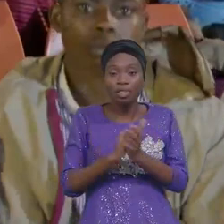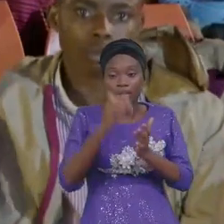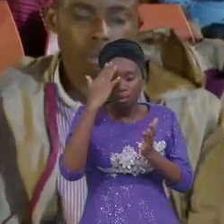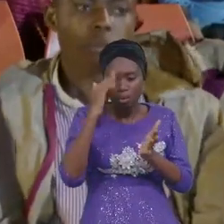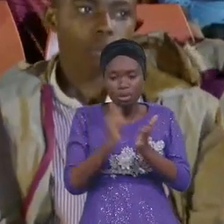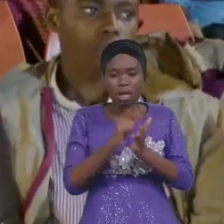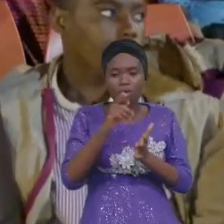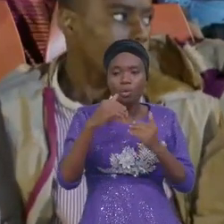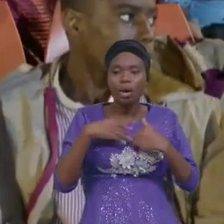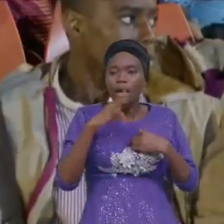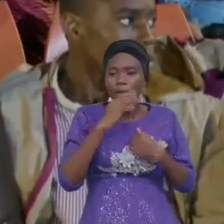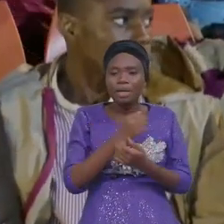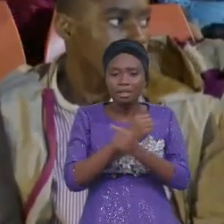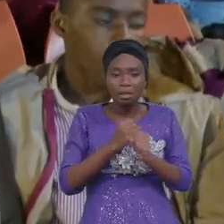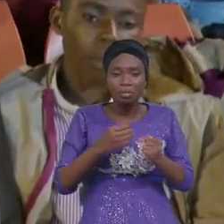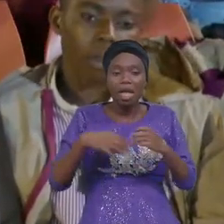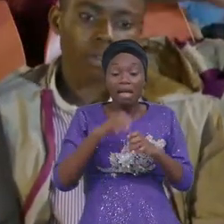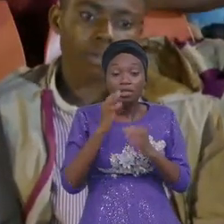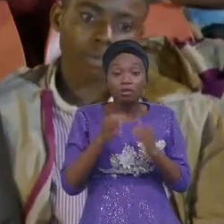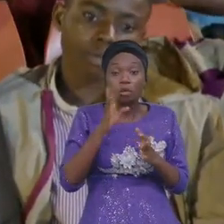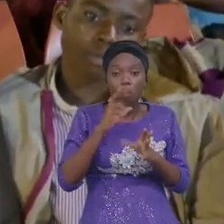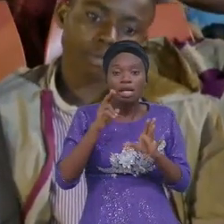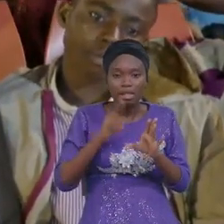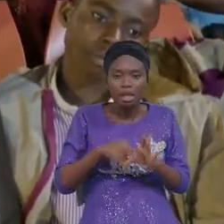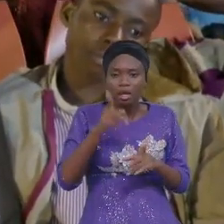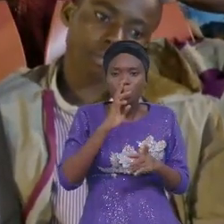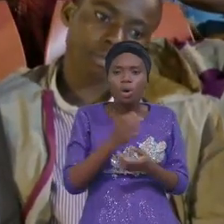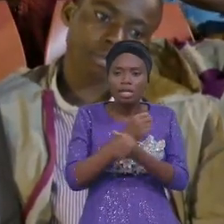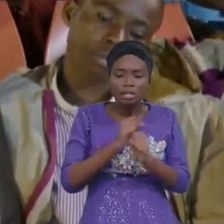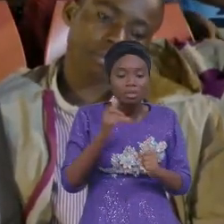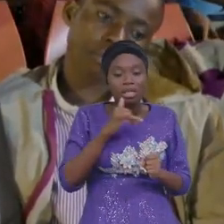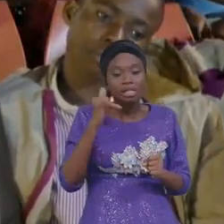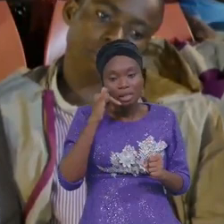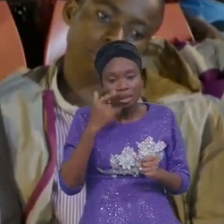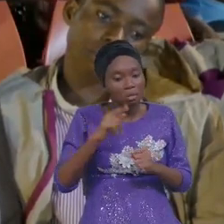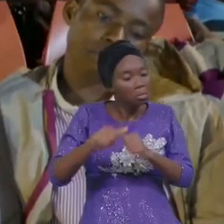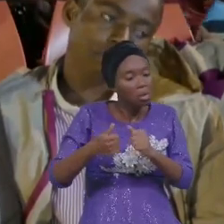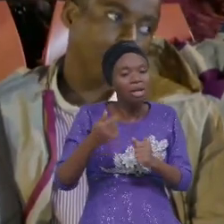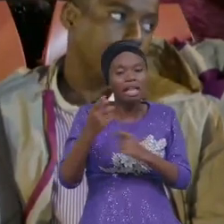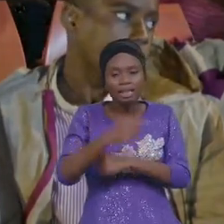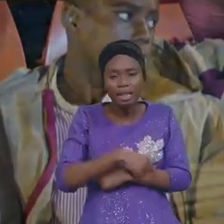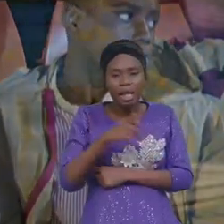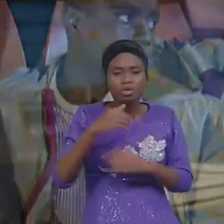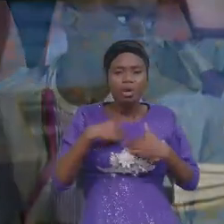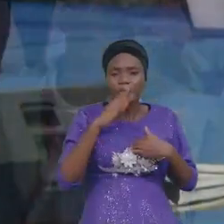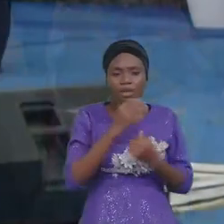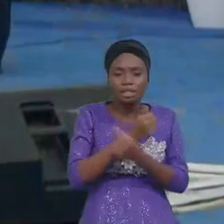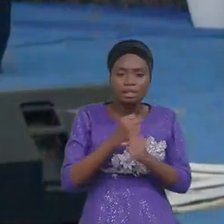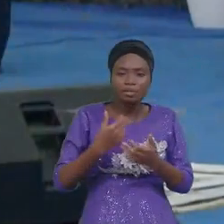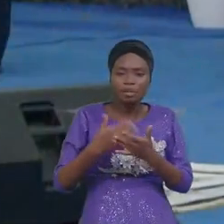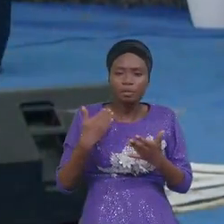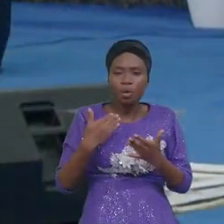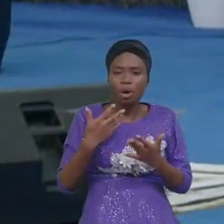you have been saved, even though you are sitting down, you were saved yesterday or the other day, or you have been saved before, shout